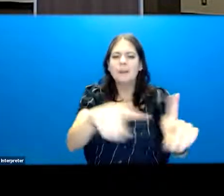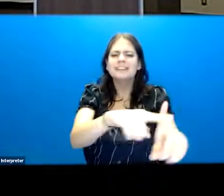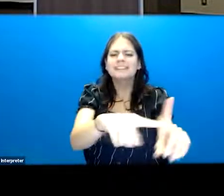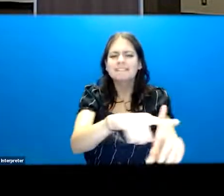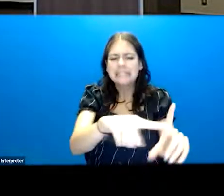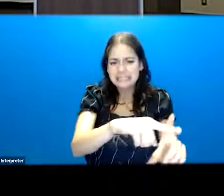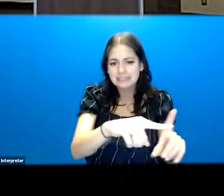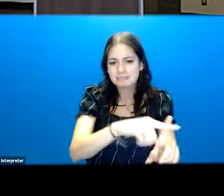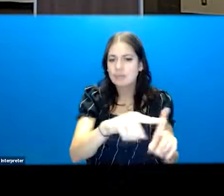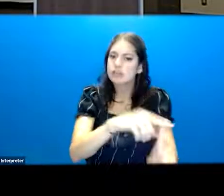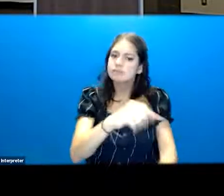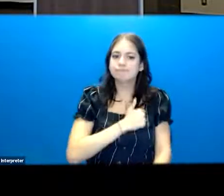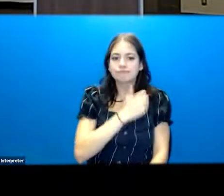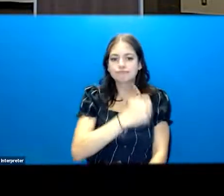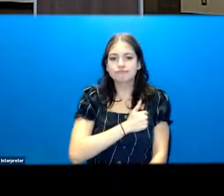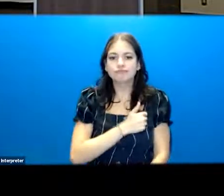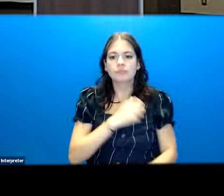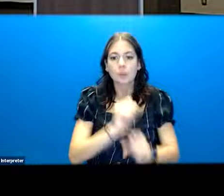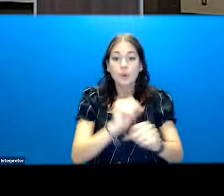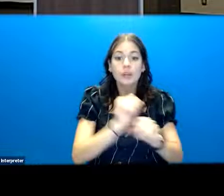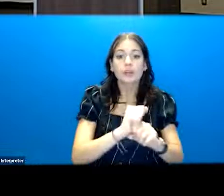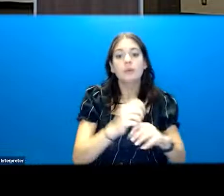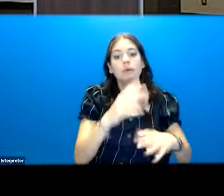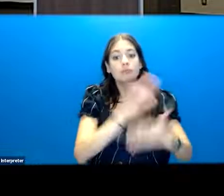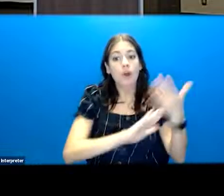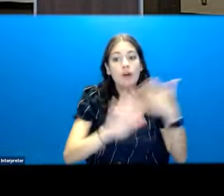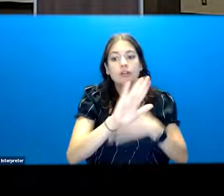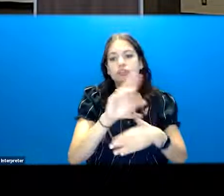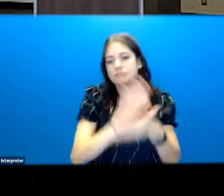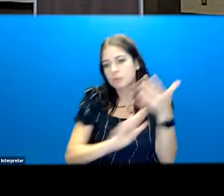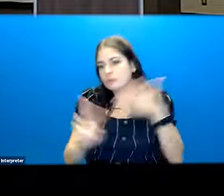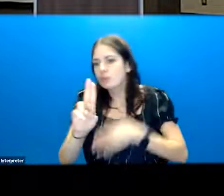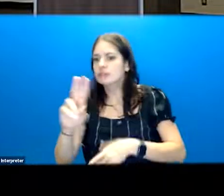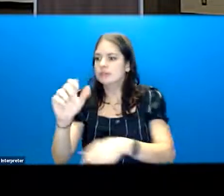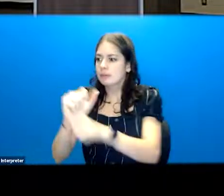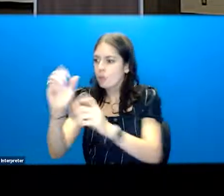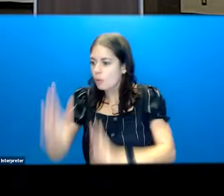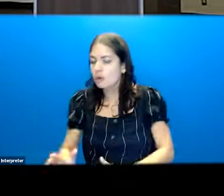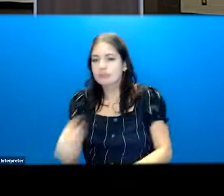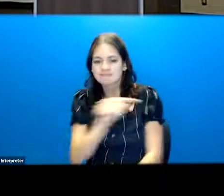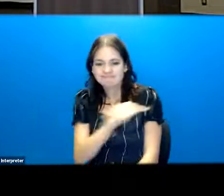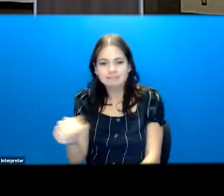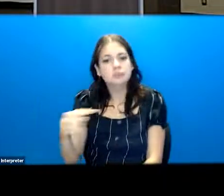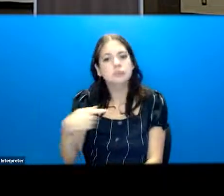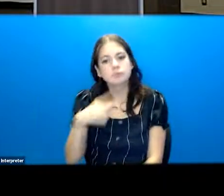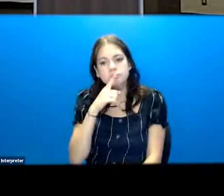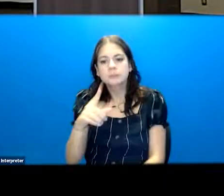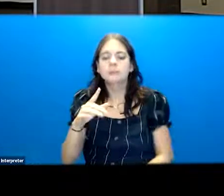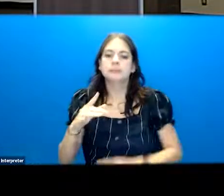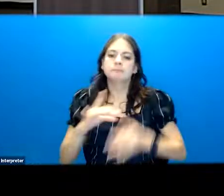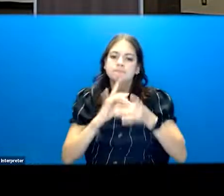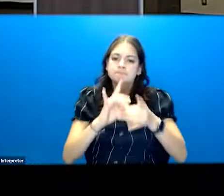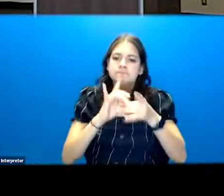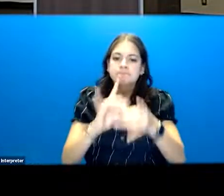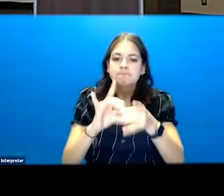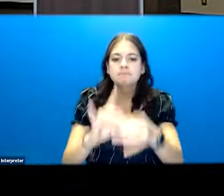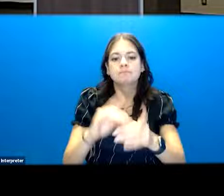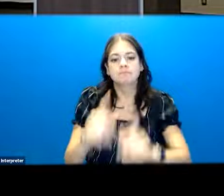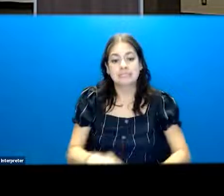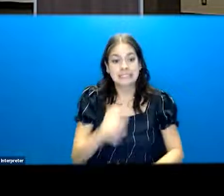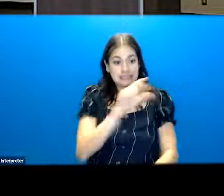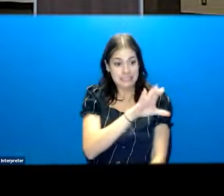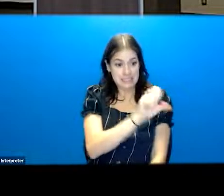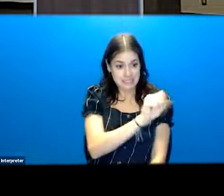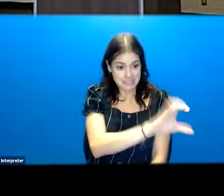Positivity, working with colleges, universities, and employers. So really building a connection from